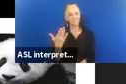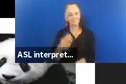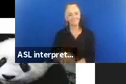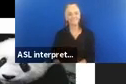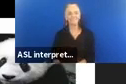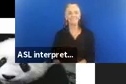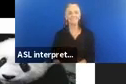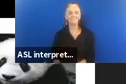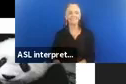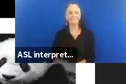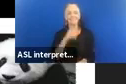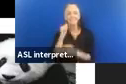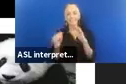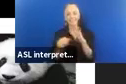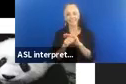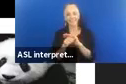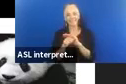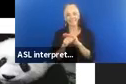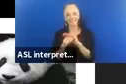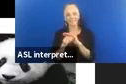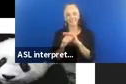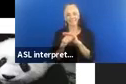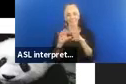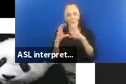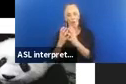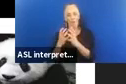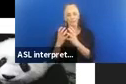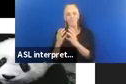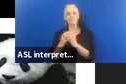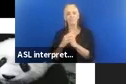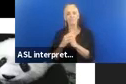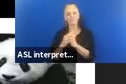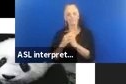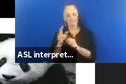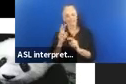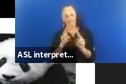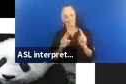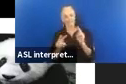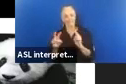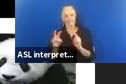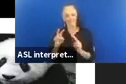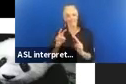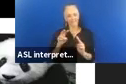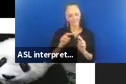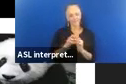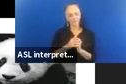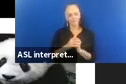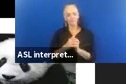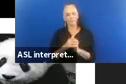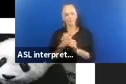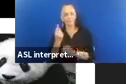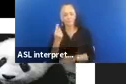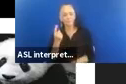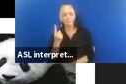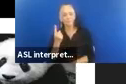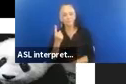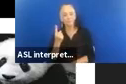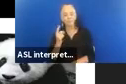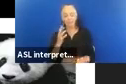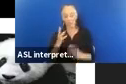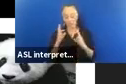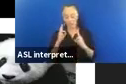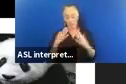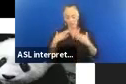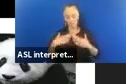Yeah, so if just to sit on that a little bit, more than half of our human